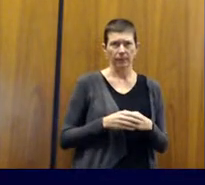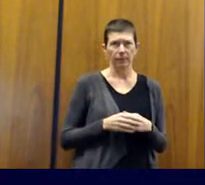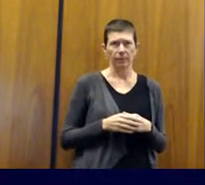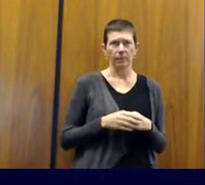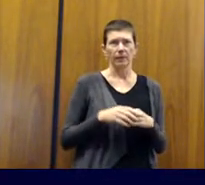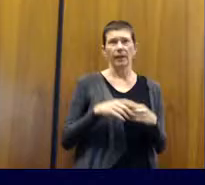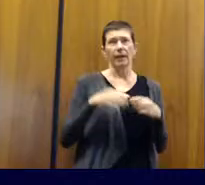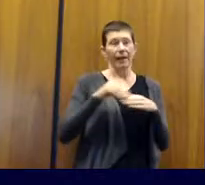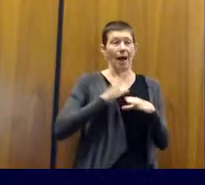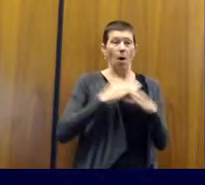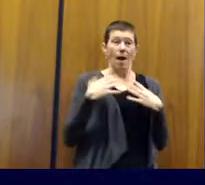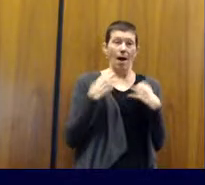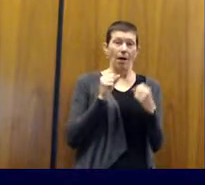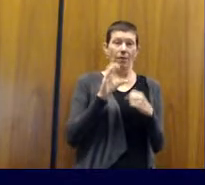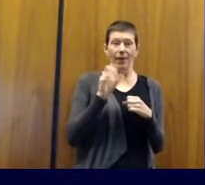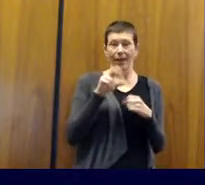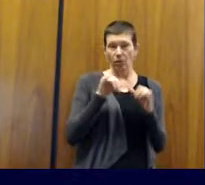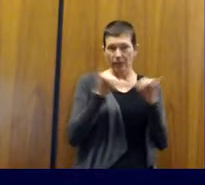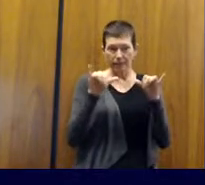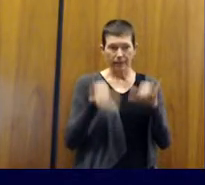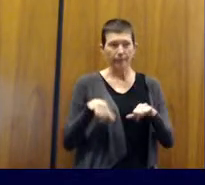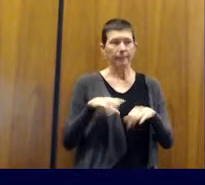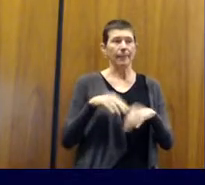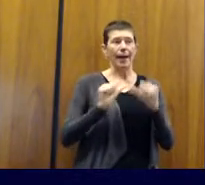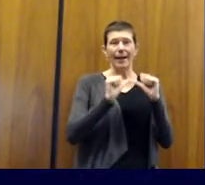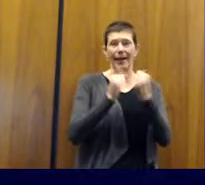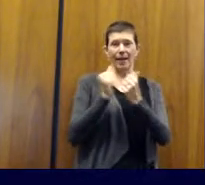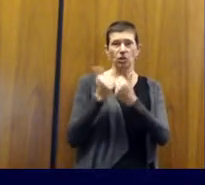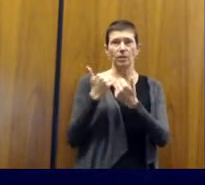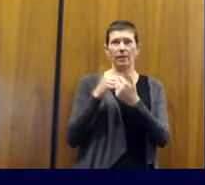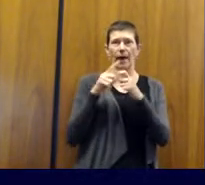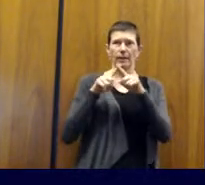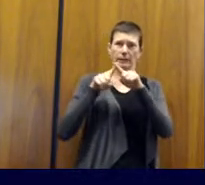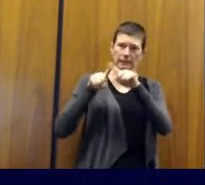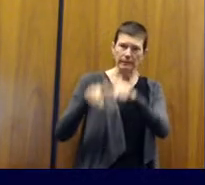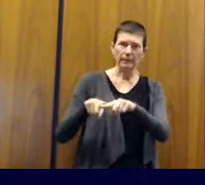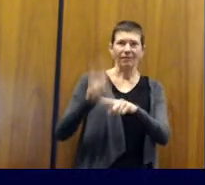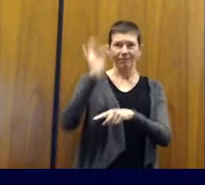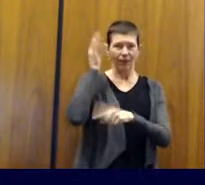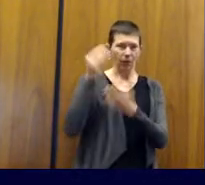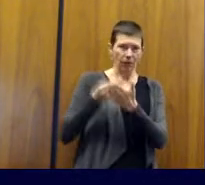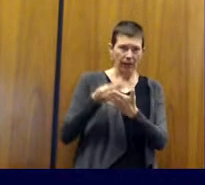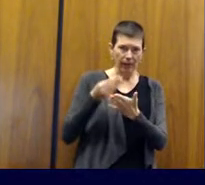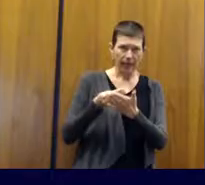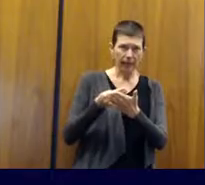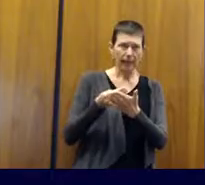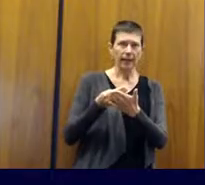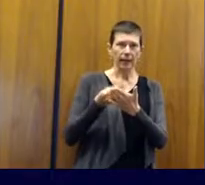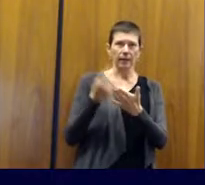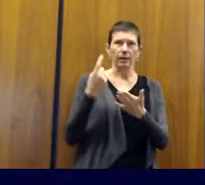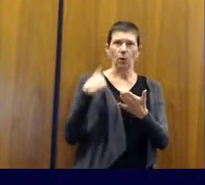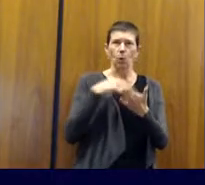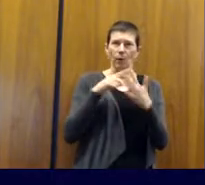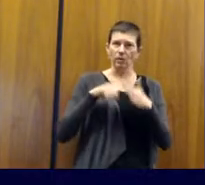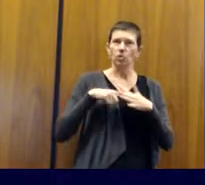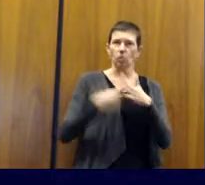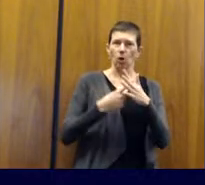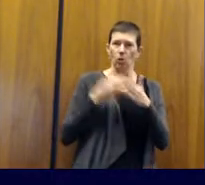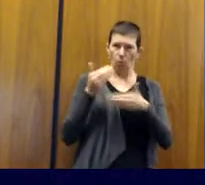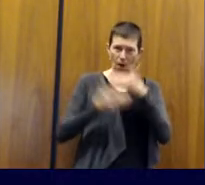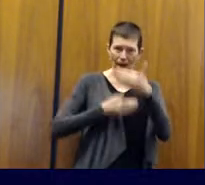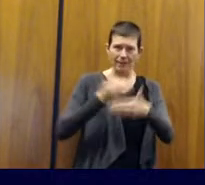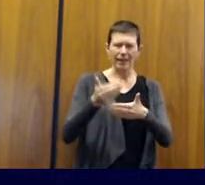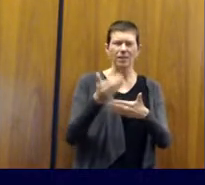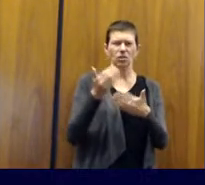our healthcare system, in agencies that are dependent upon federal funding. We have started the process